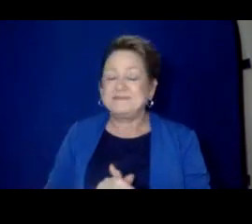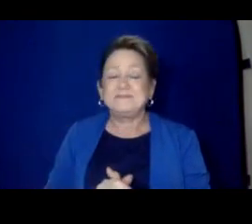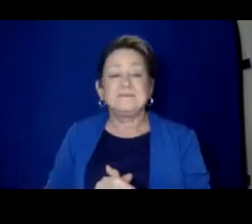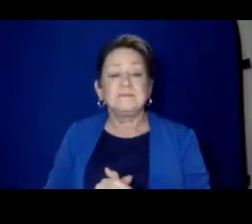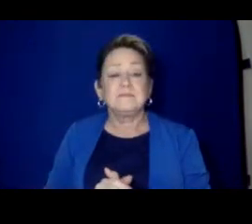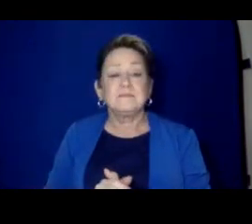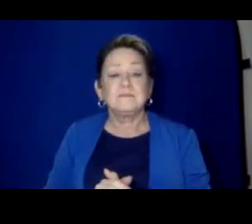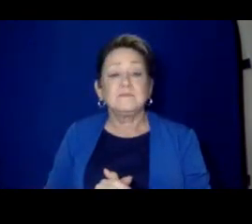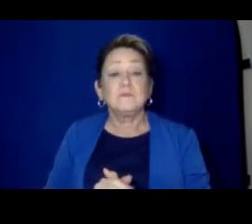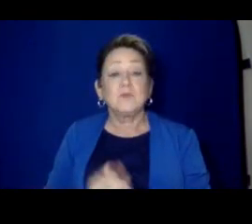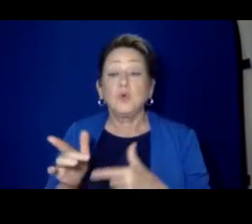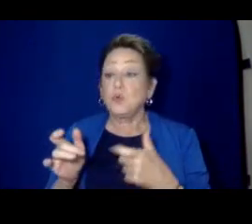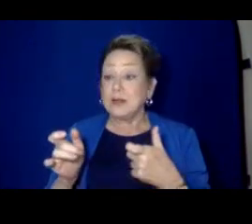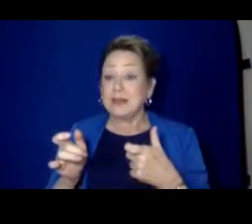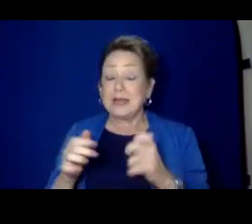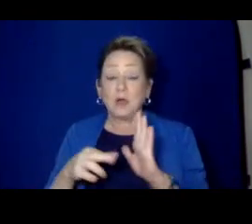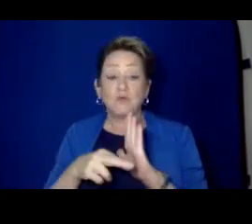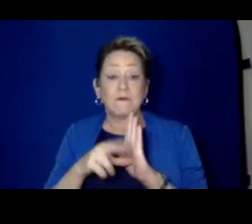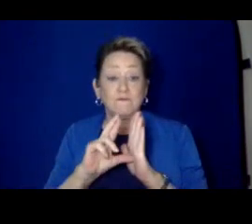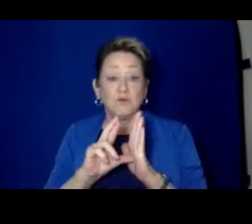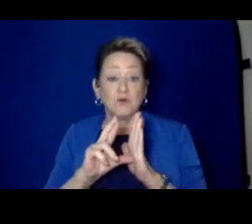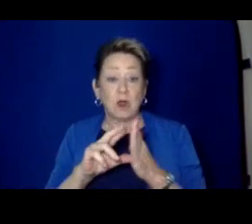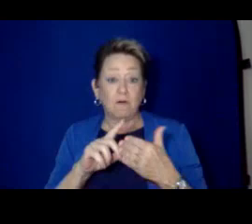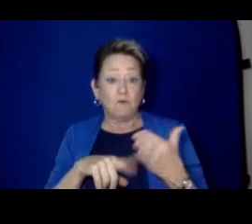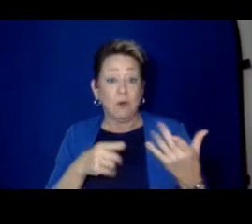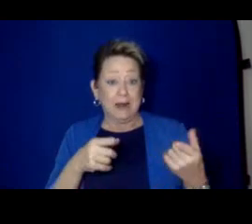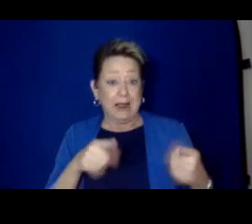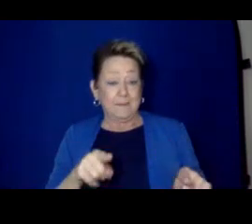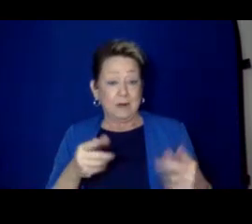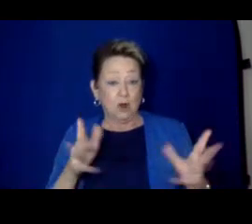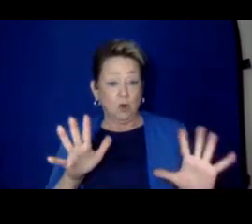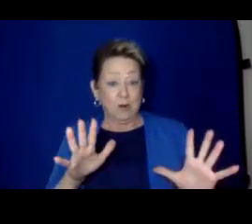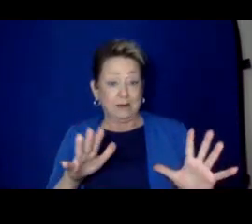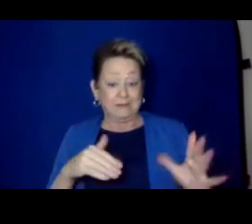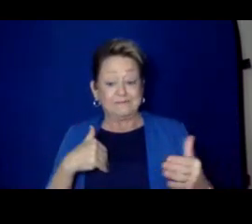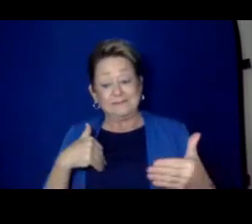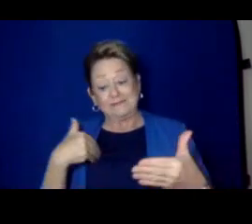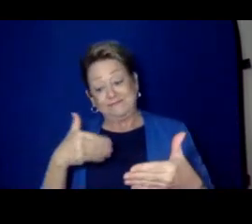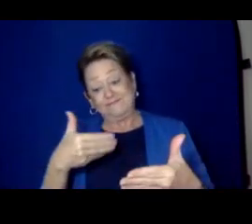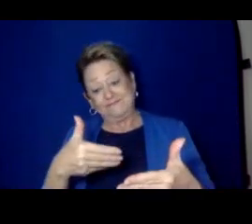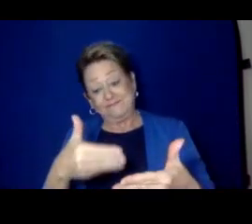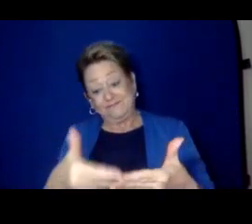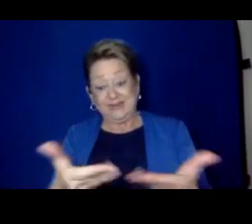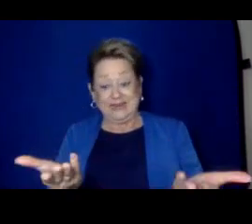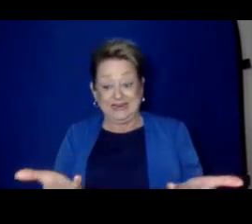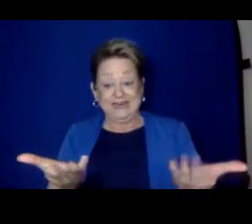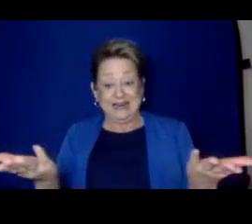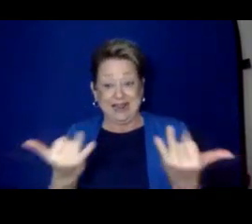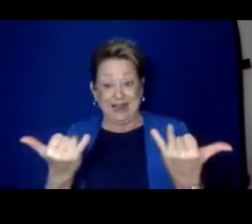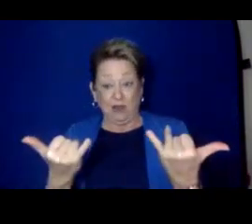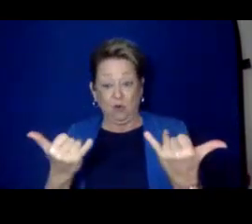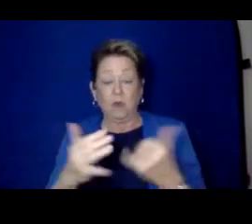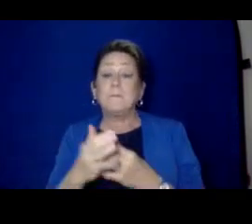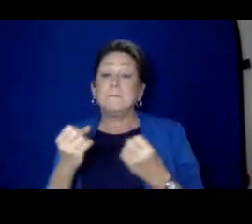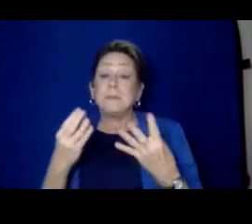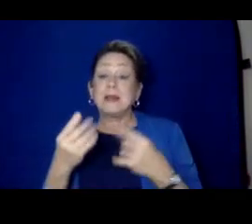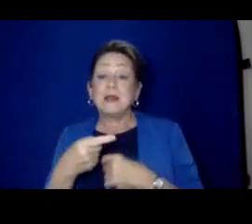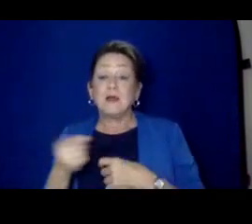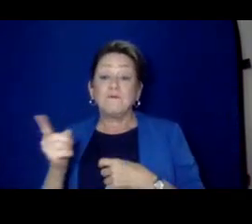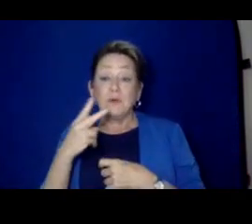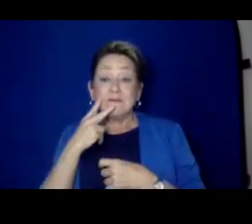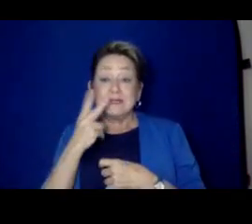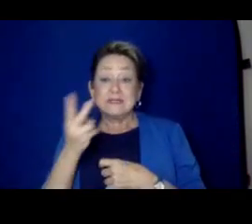So quickly, I just want to do a review of what has occurred and gotten us to this point. So many of you have seen